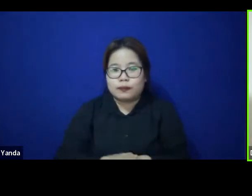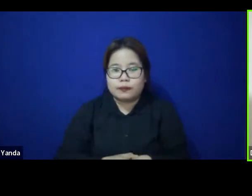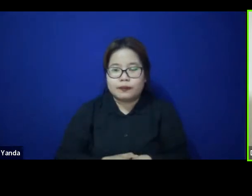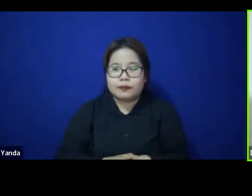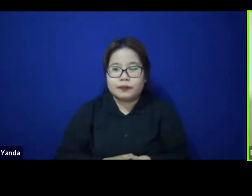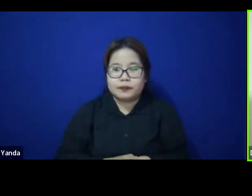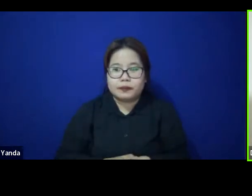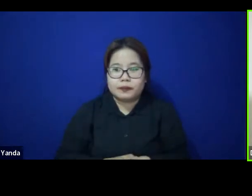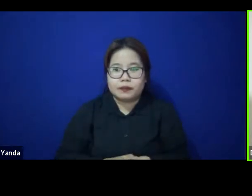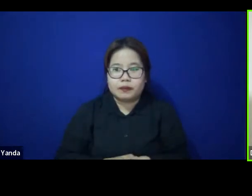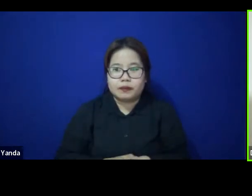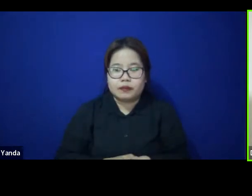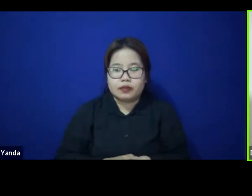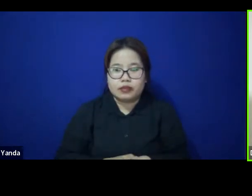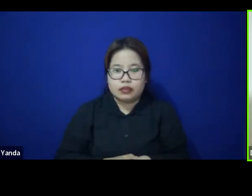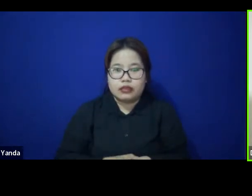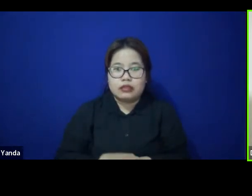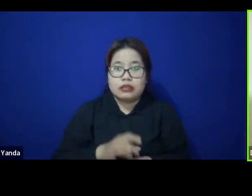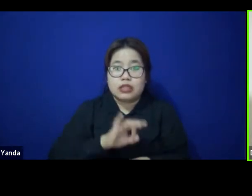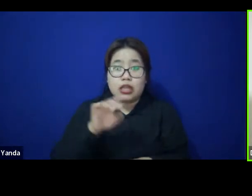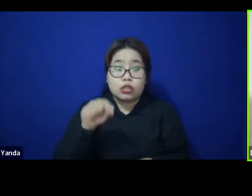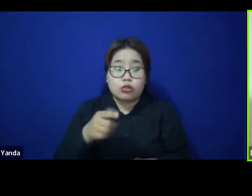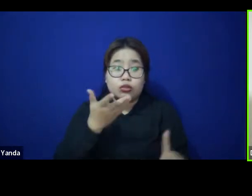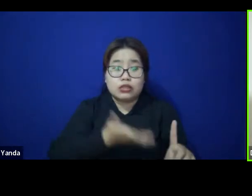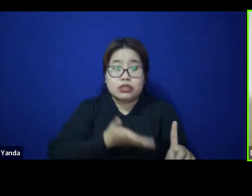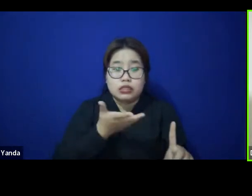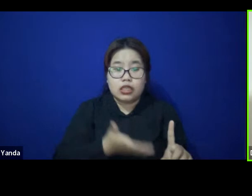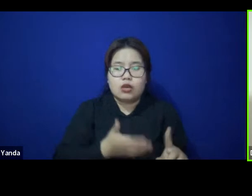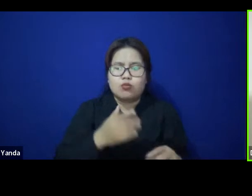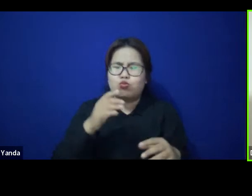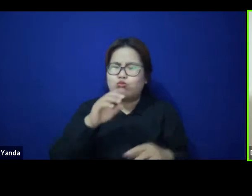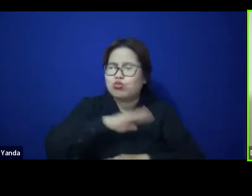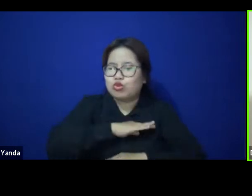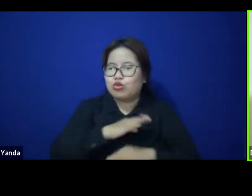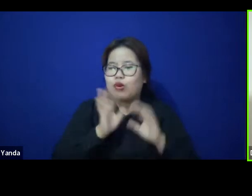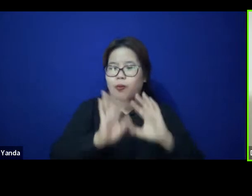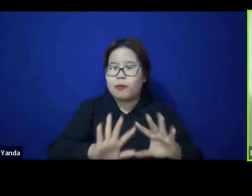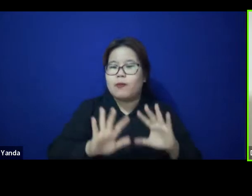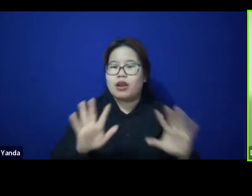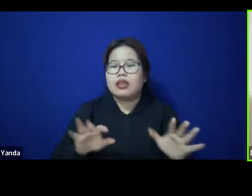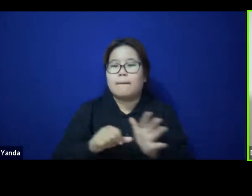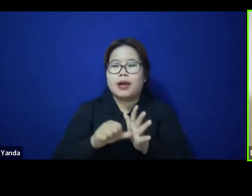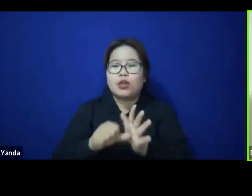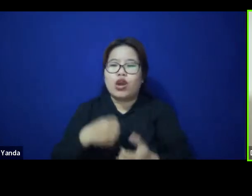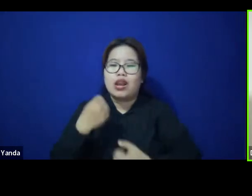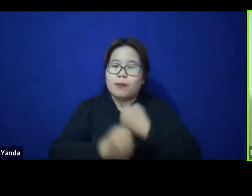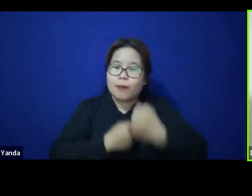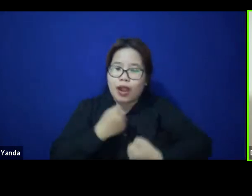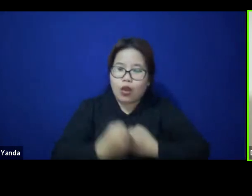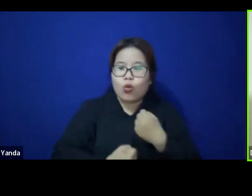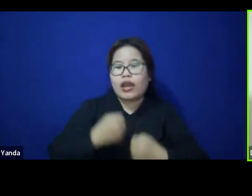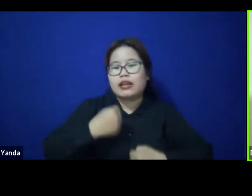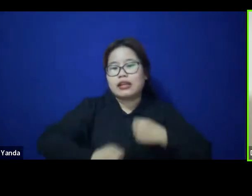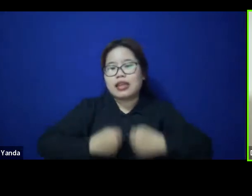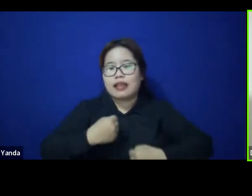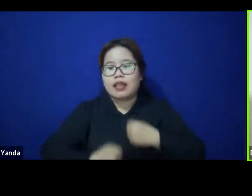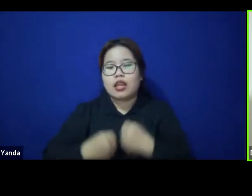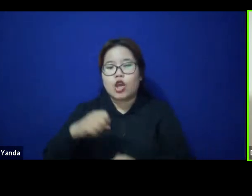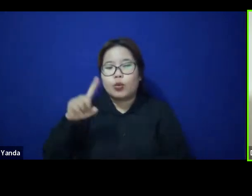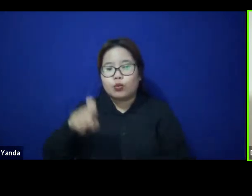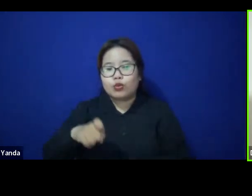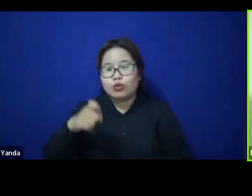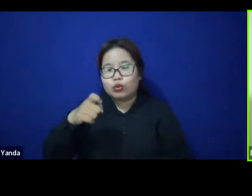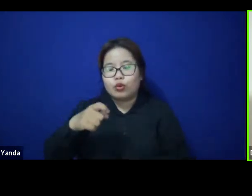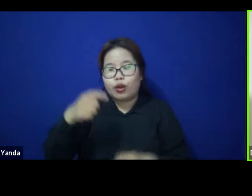Okay, so she requires a carer to assist her to access healthcare, and she is